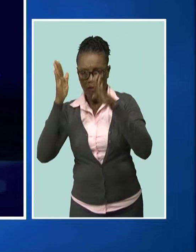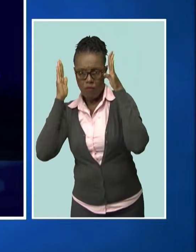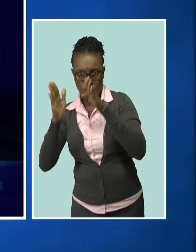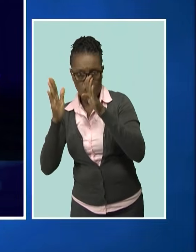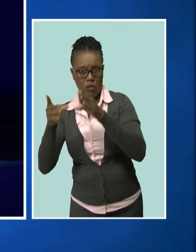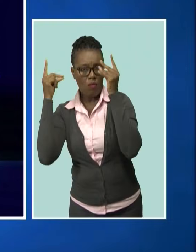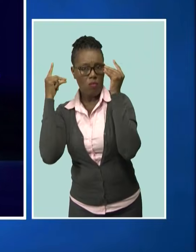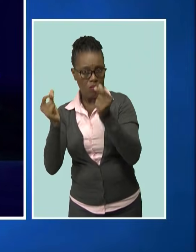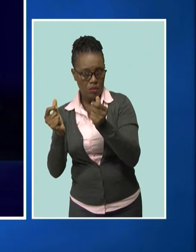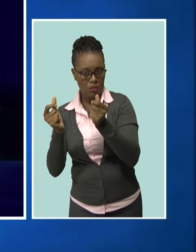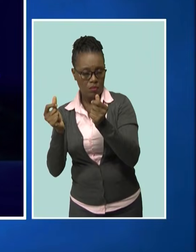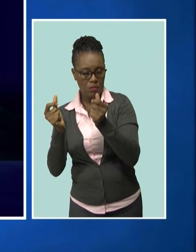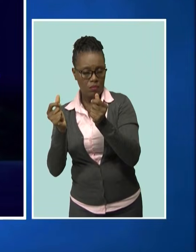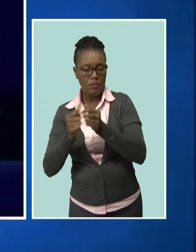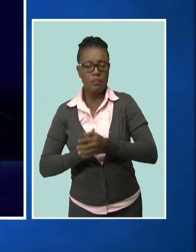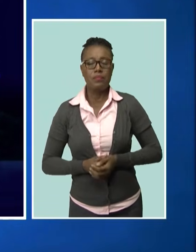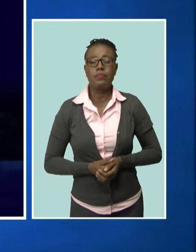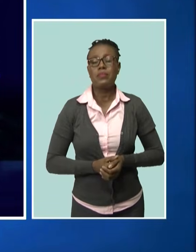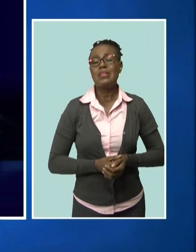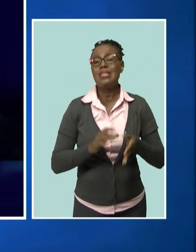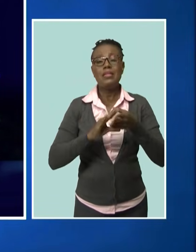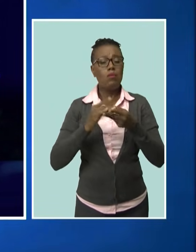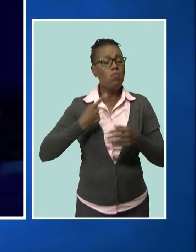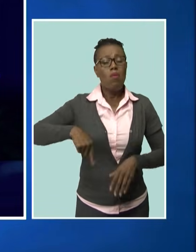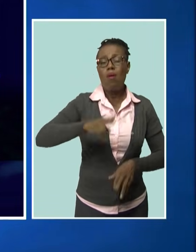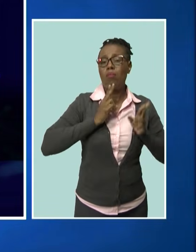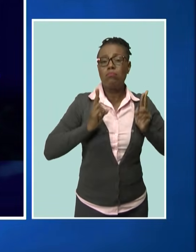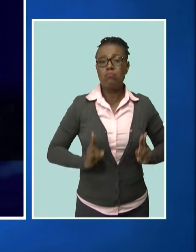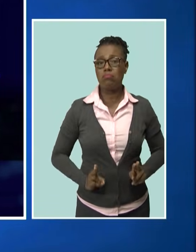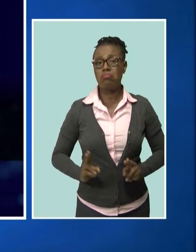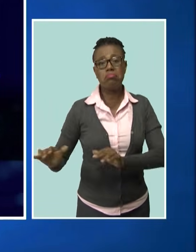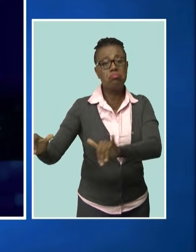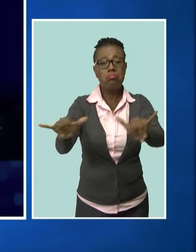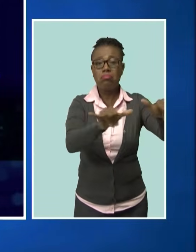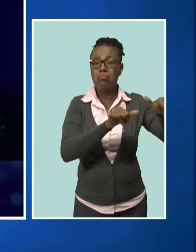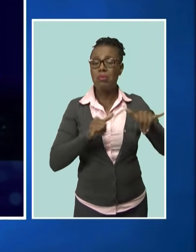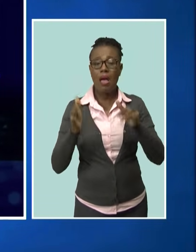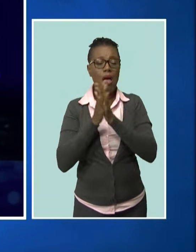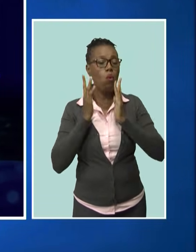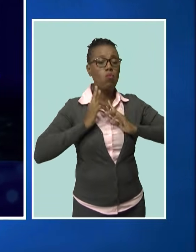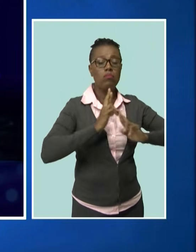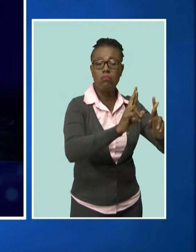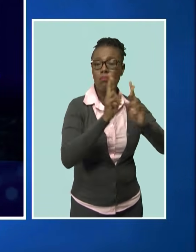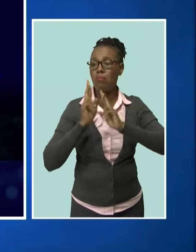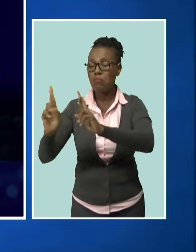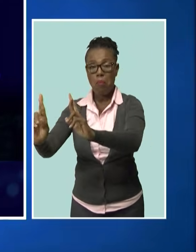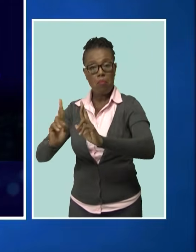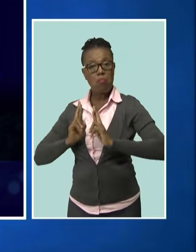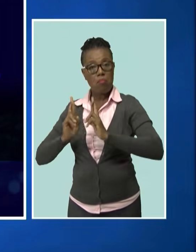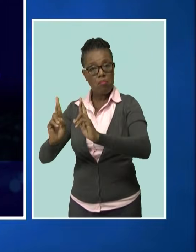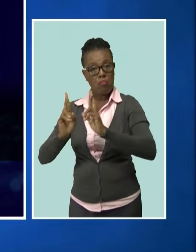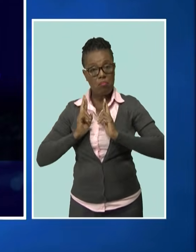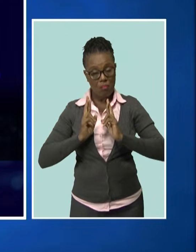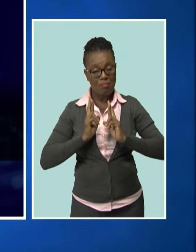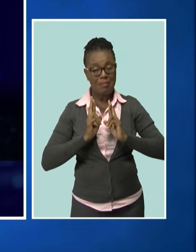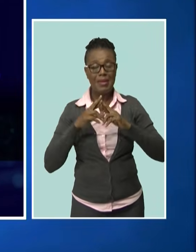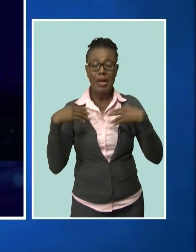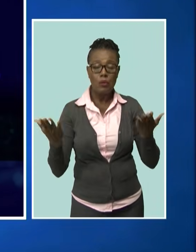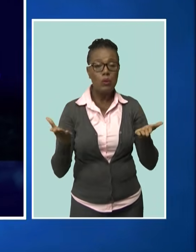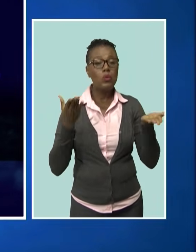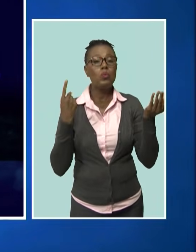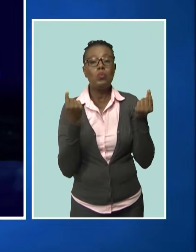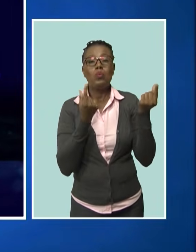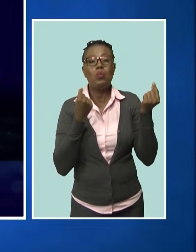all human beings. We're just asking for a little bit of cooperation, a little bit of respect for each other as they